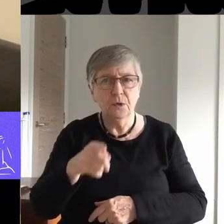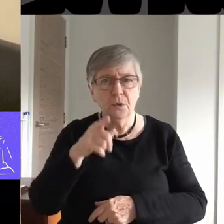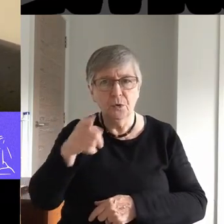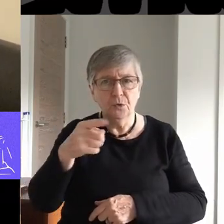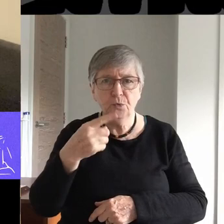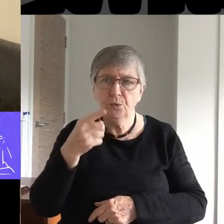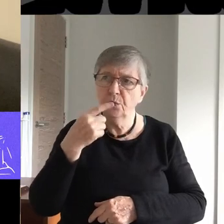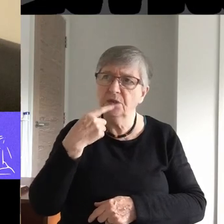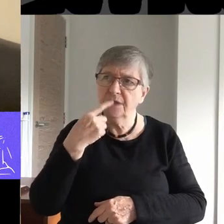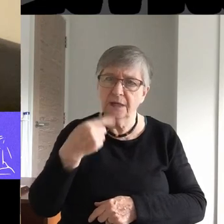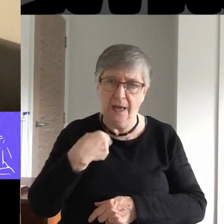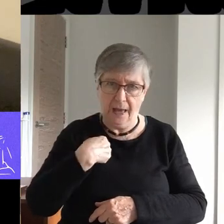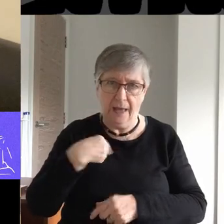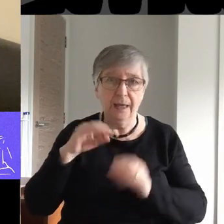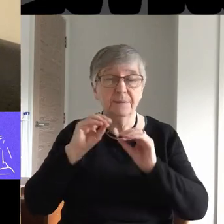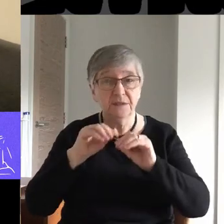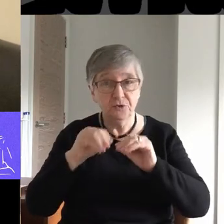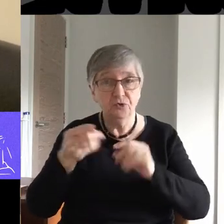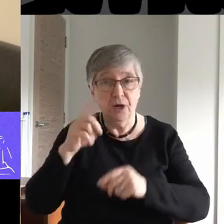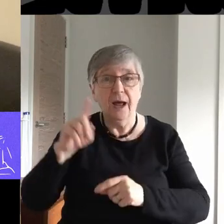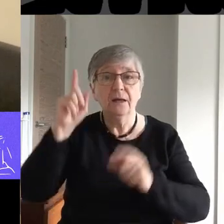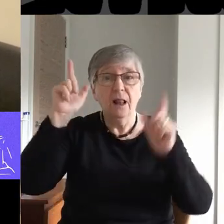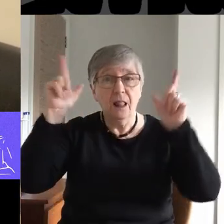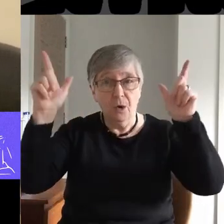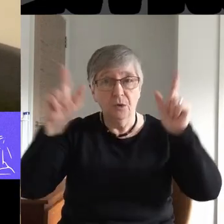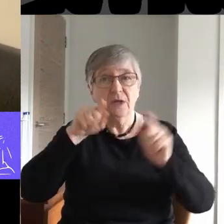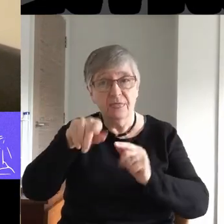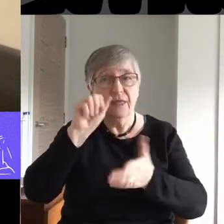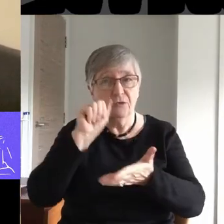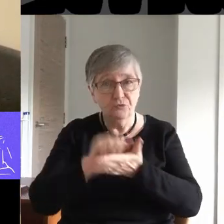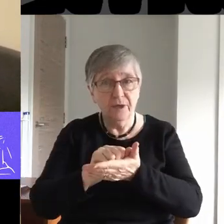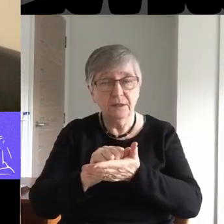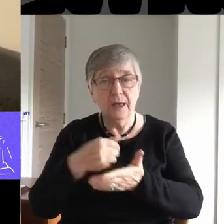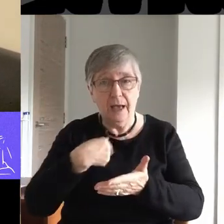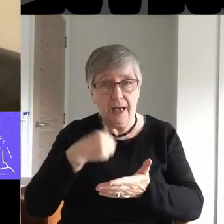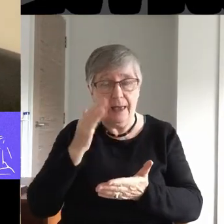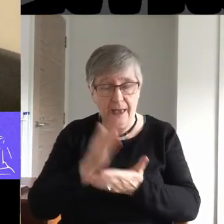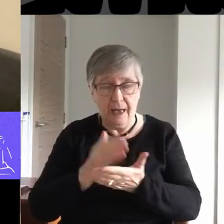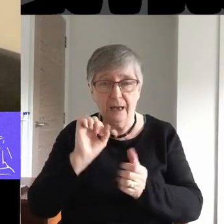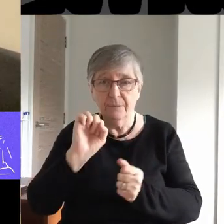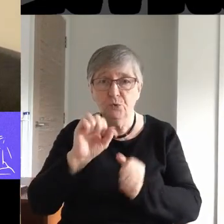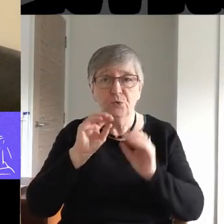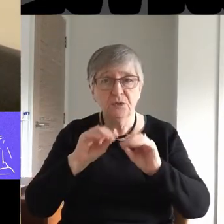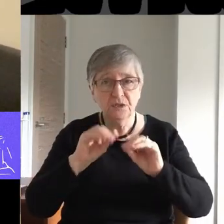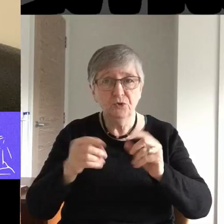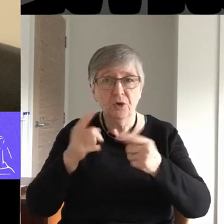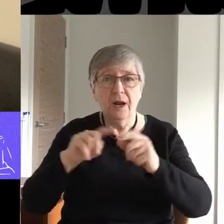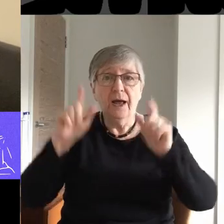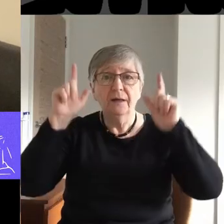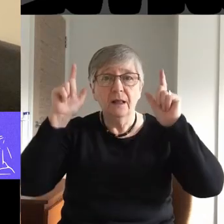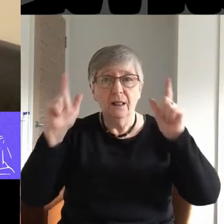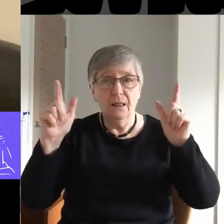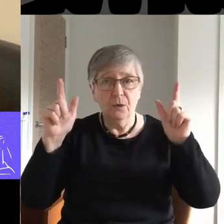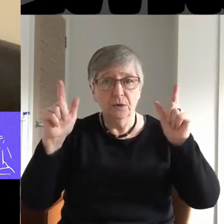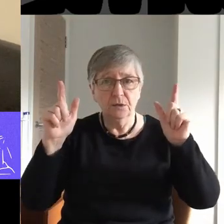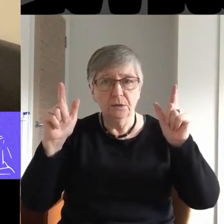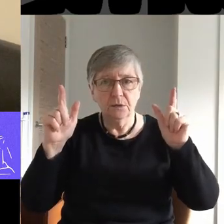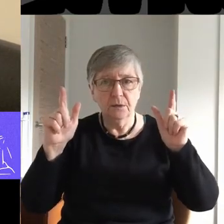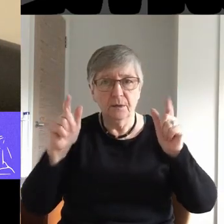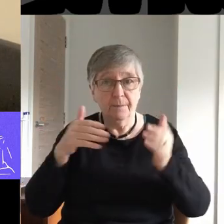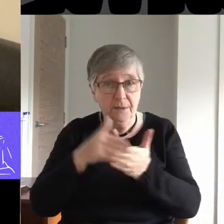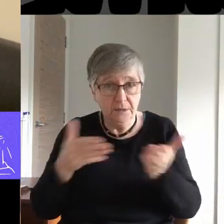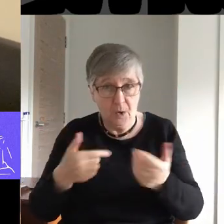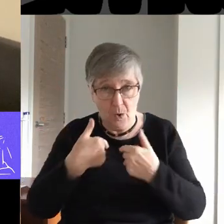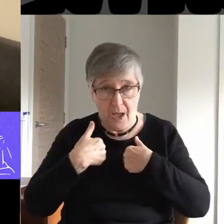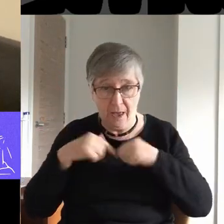teacher and Lord, and rightly so, for that is what I am. Now that I, your Lord and teacher, have washed your